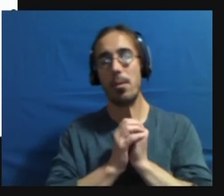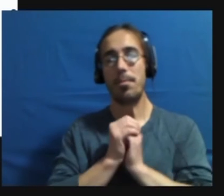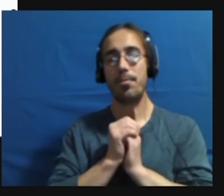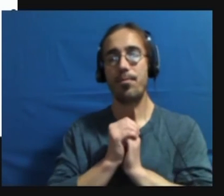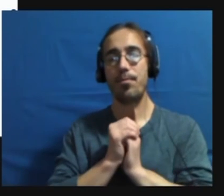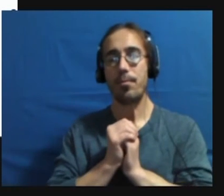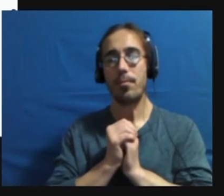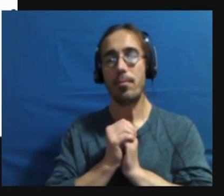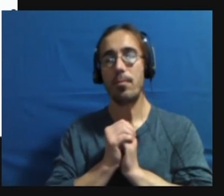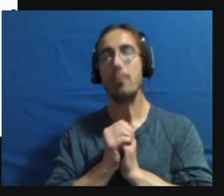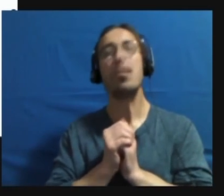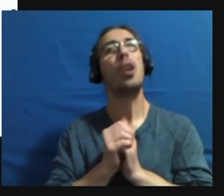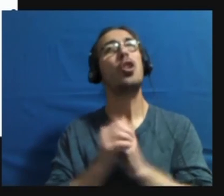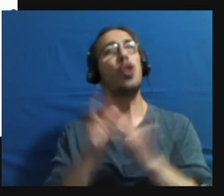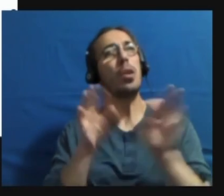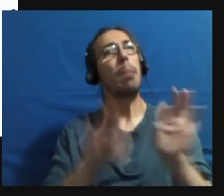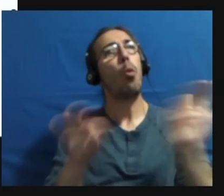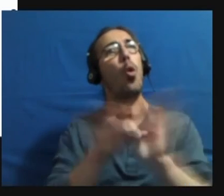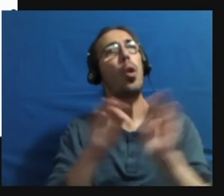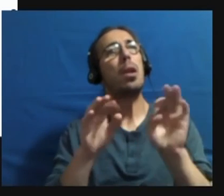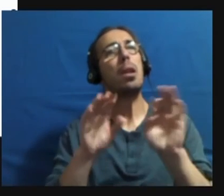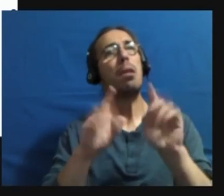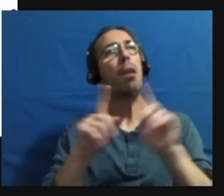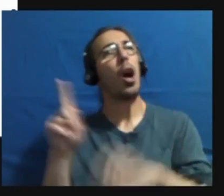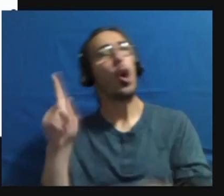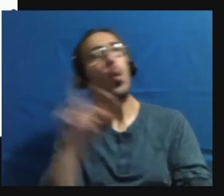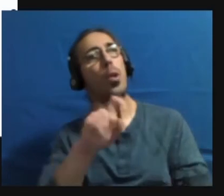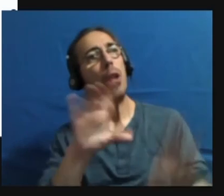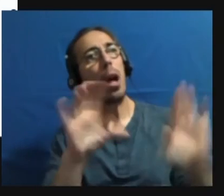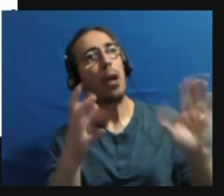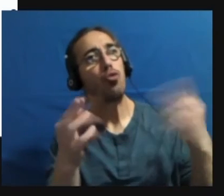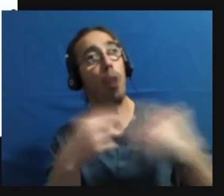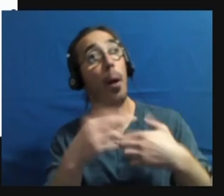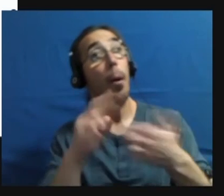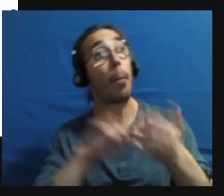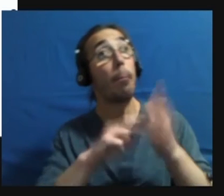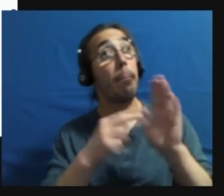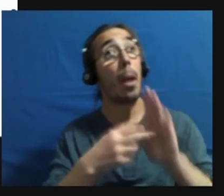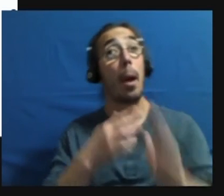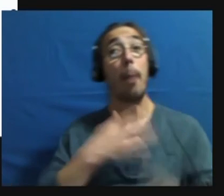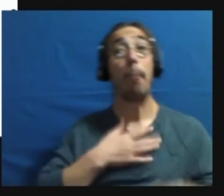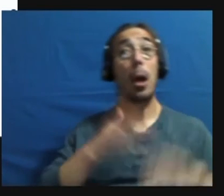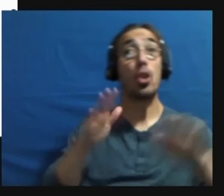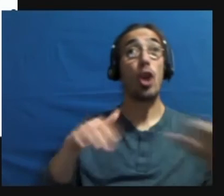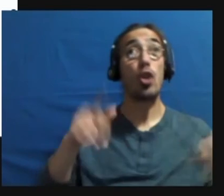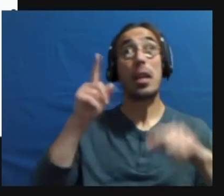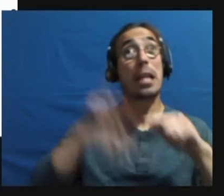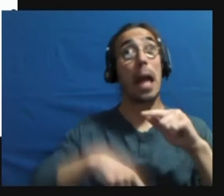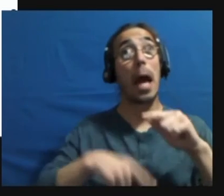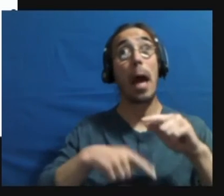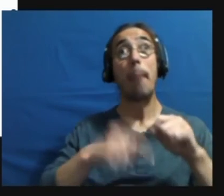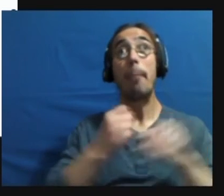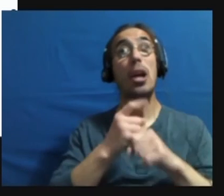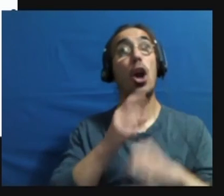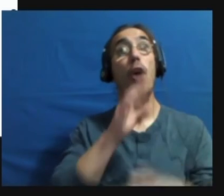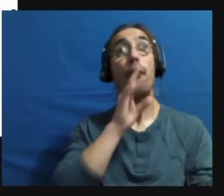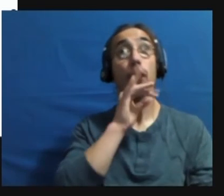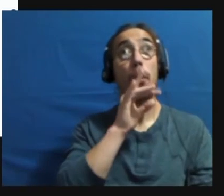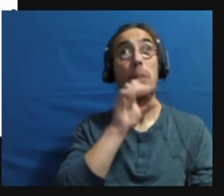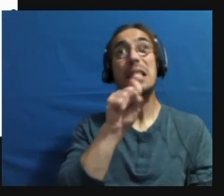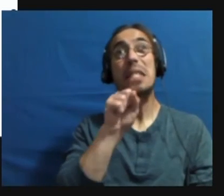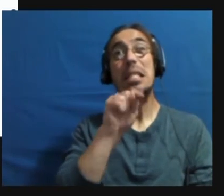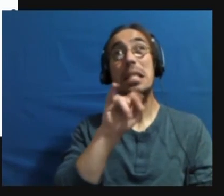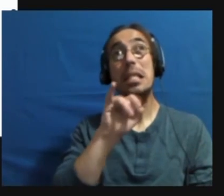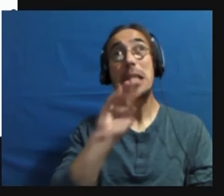ask the classroom. Are we saying that my child can never make verbal stems? When is it